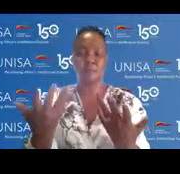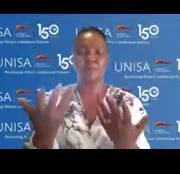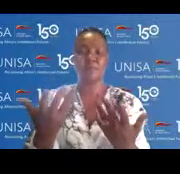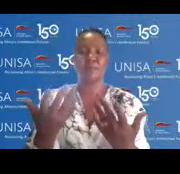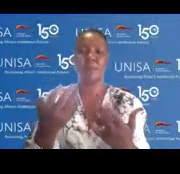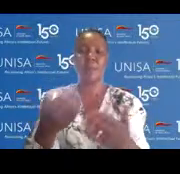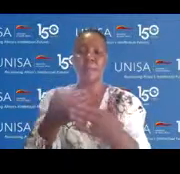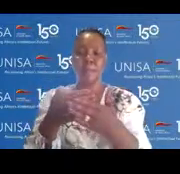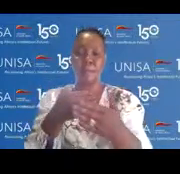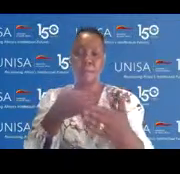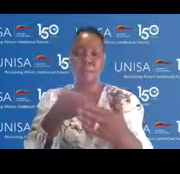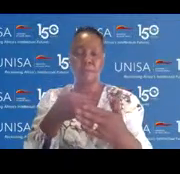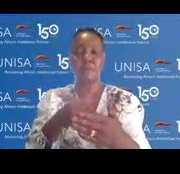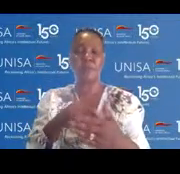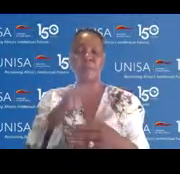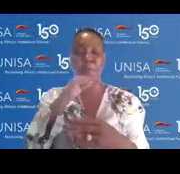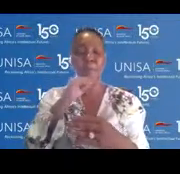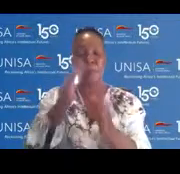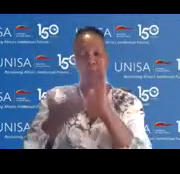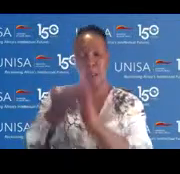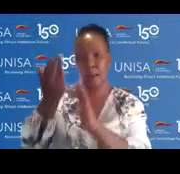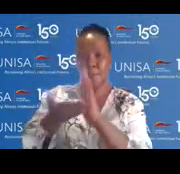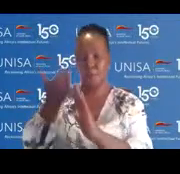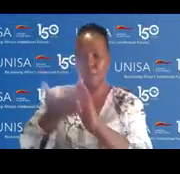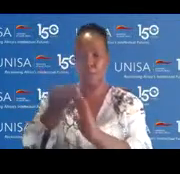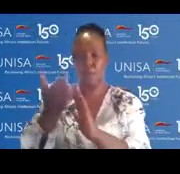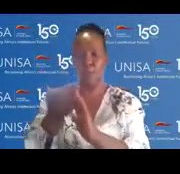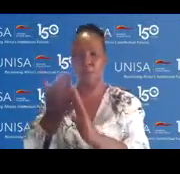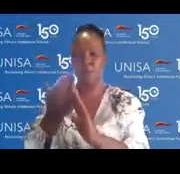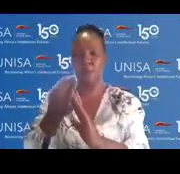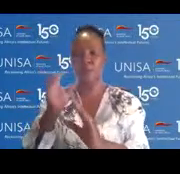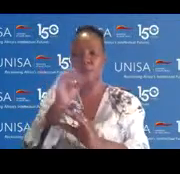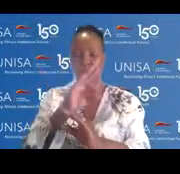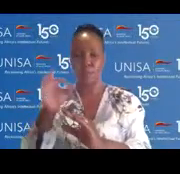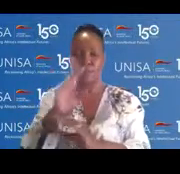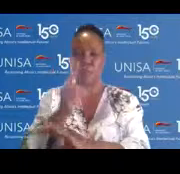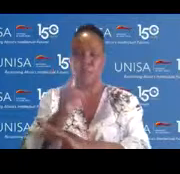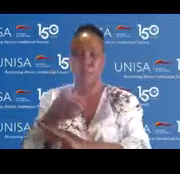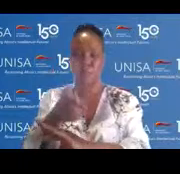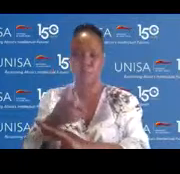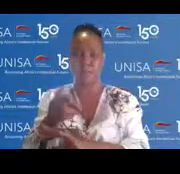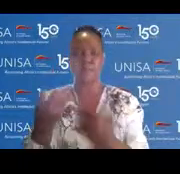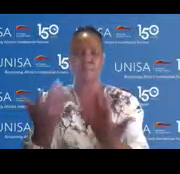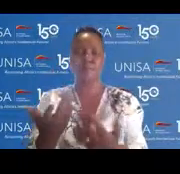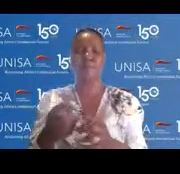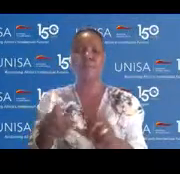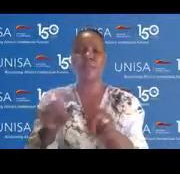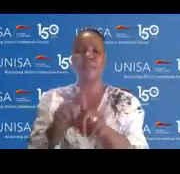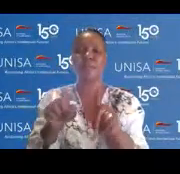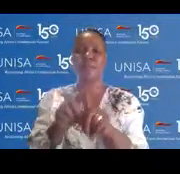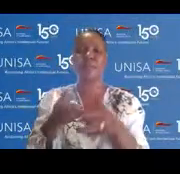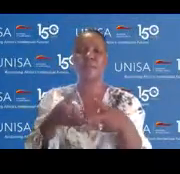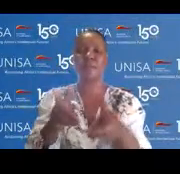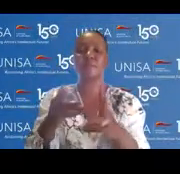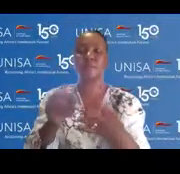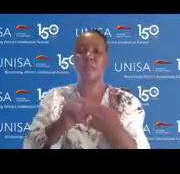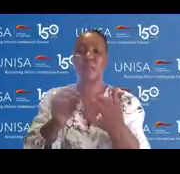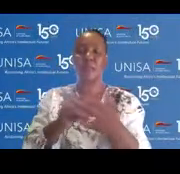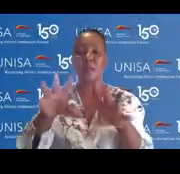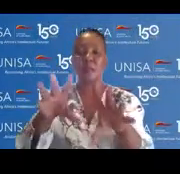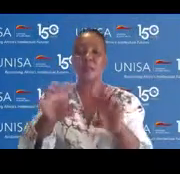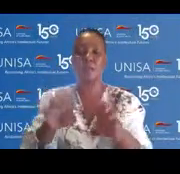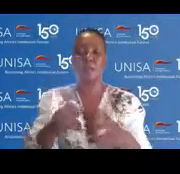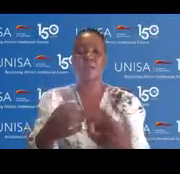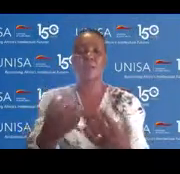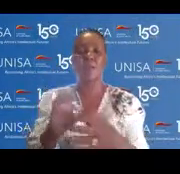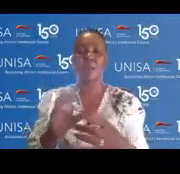to upload, then you put it off flight mode again. So it's the same with the written exams. You need connectivity when you